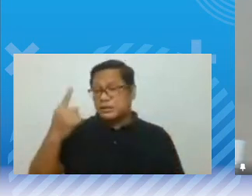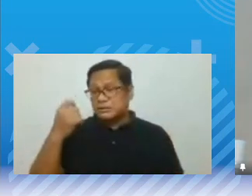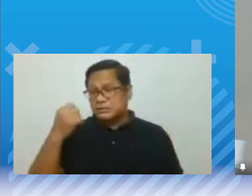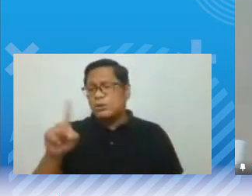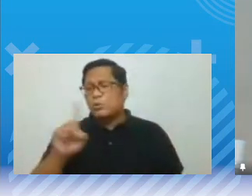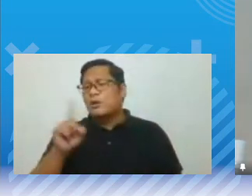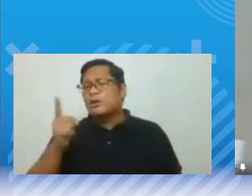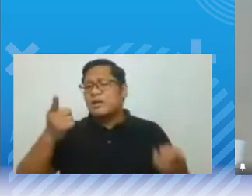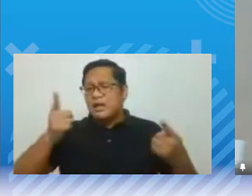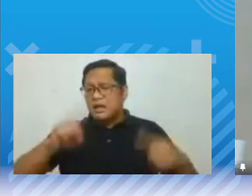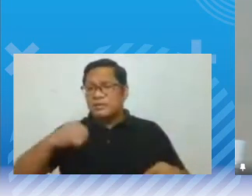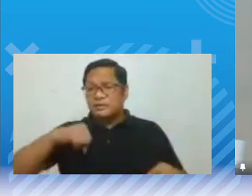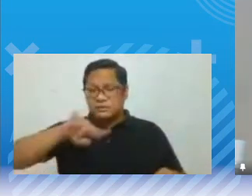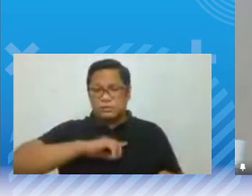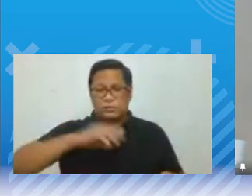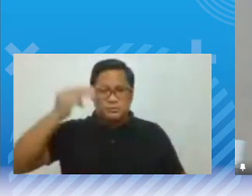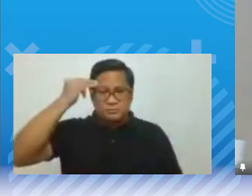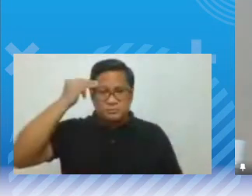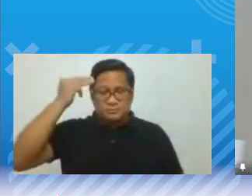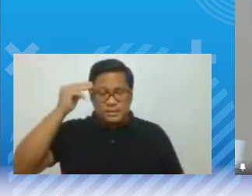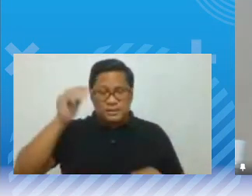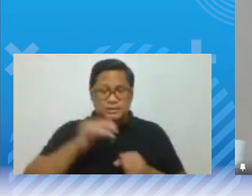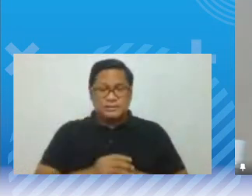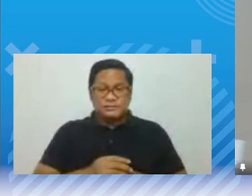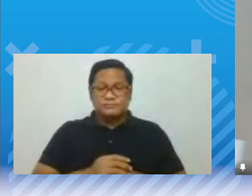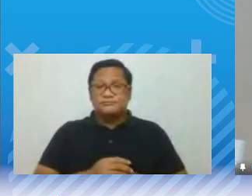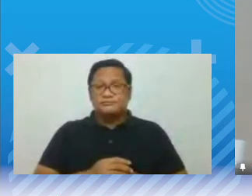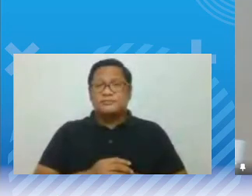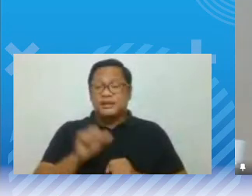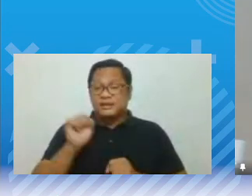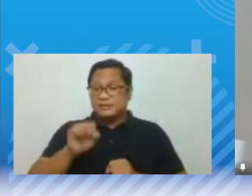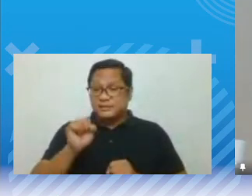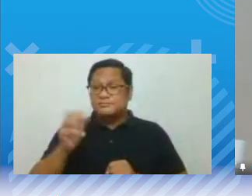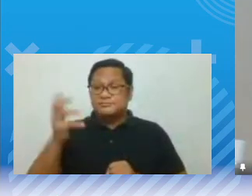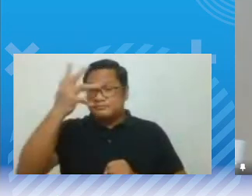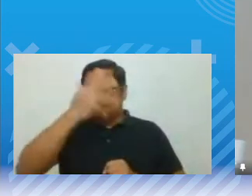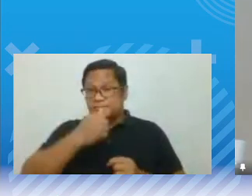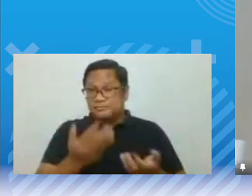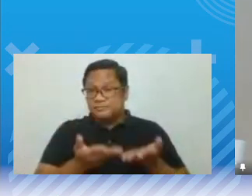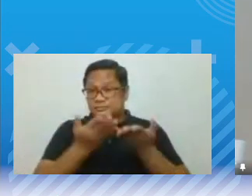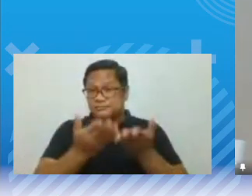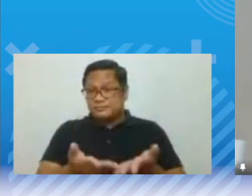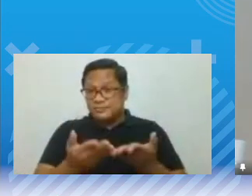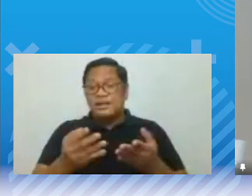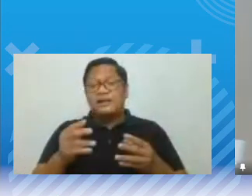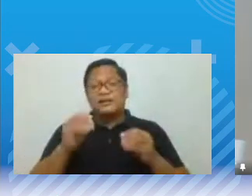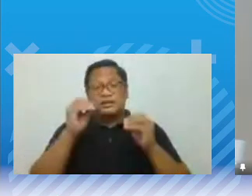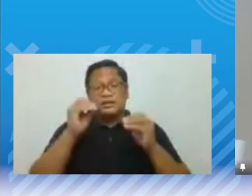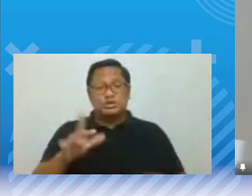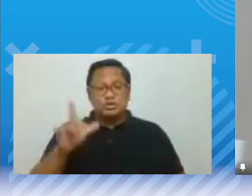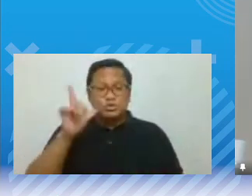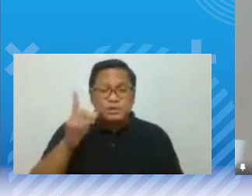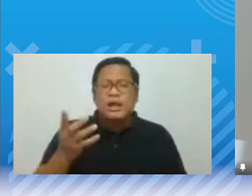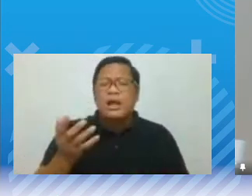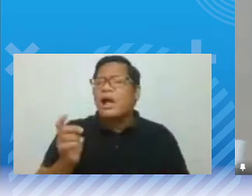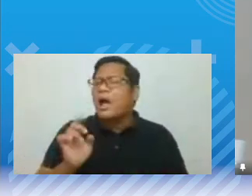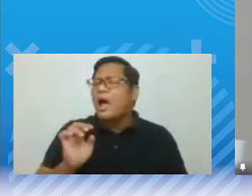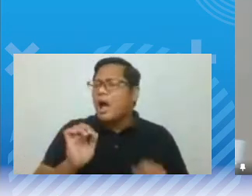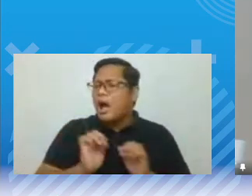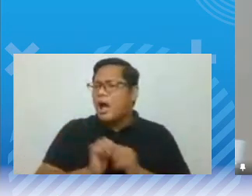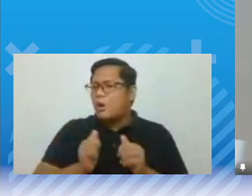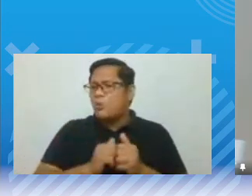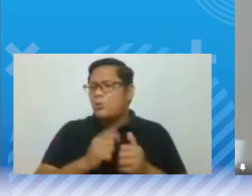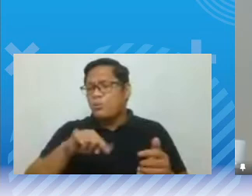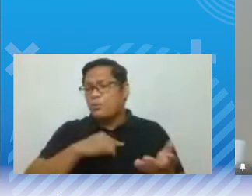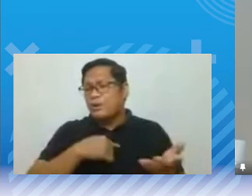in our mind. So kanina, maganda yung pagkakalatag ni Teacher Lori on paano tayo nakaabot dun sa